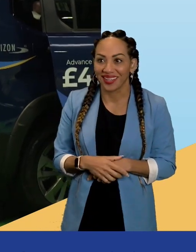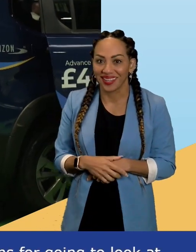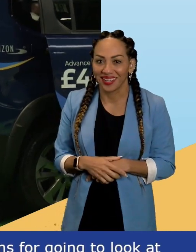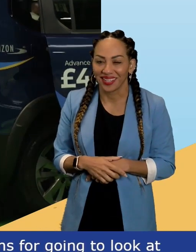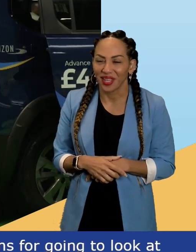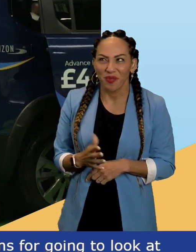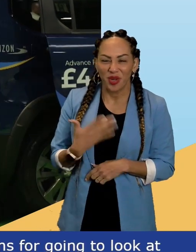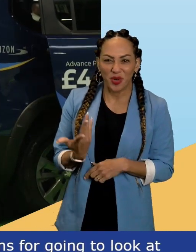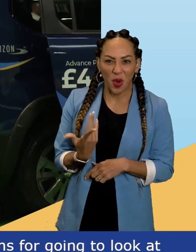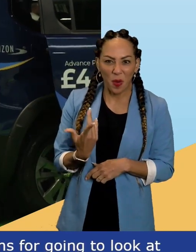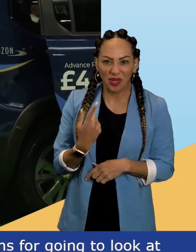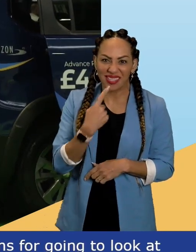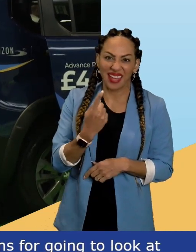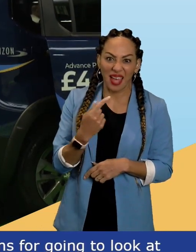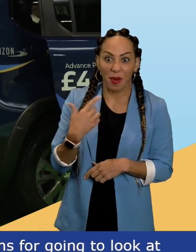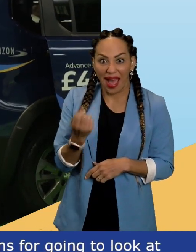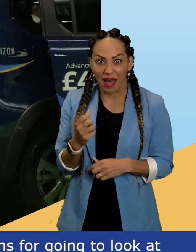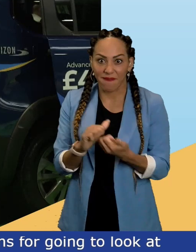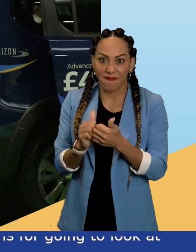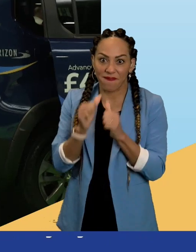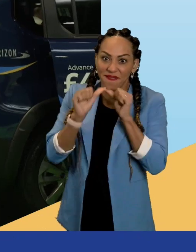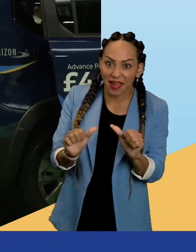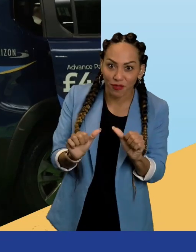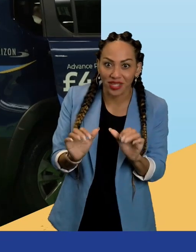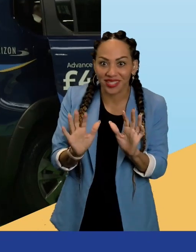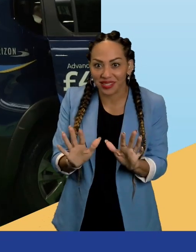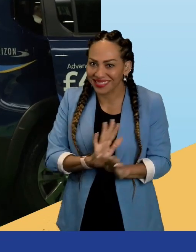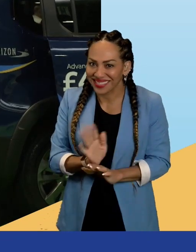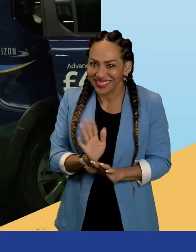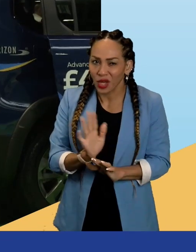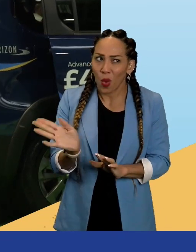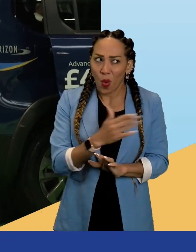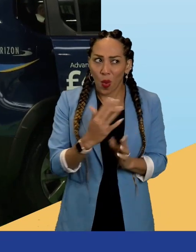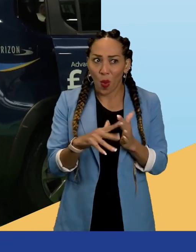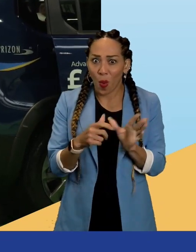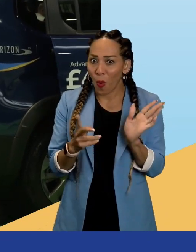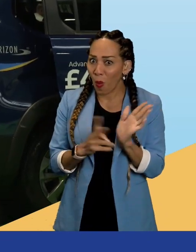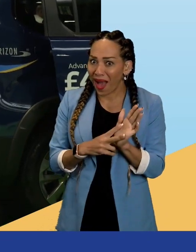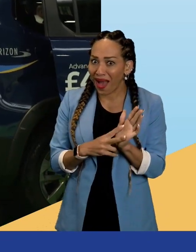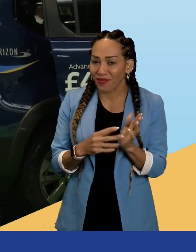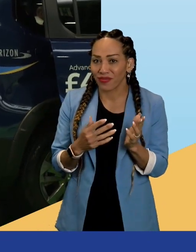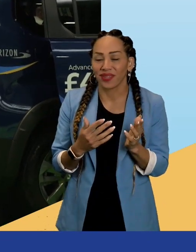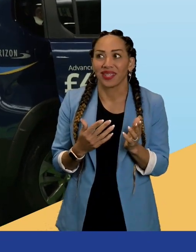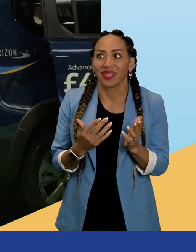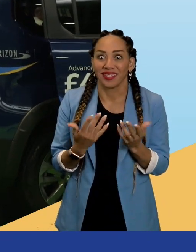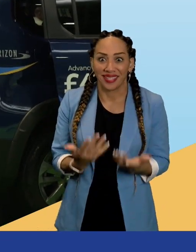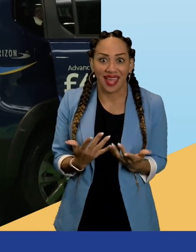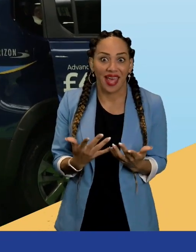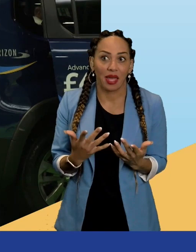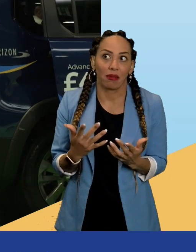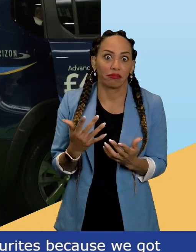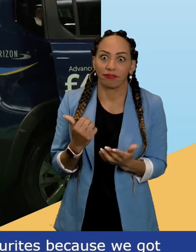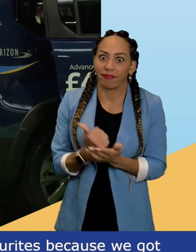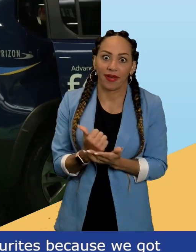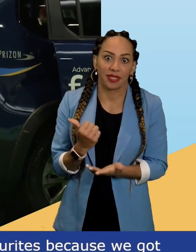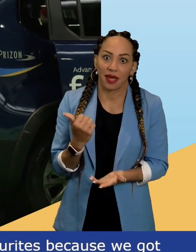favourites because we've got lots of great converter partners here today. All of the WAVs on here, I should say, on display today, they're all great. In fact, they're better than great. They're absolutely fantastic. But